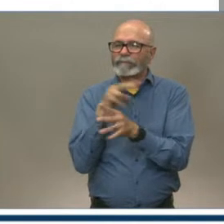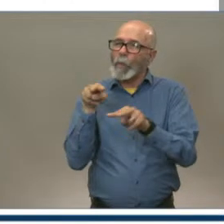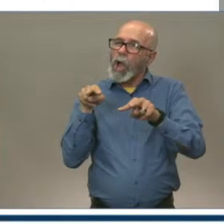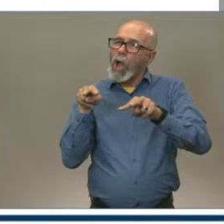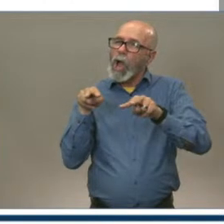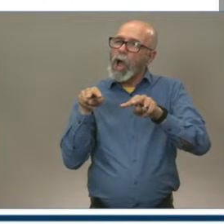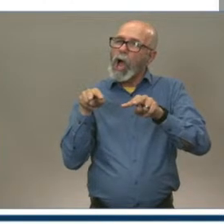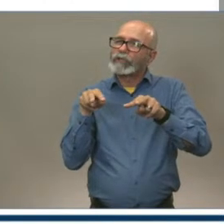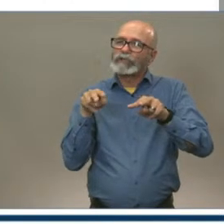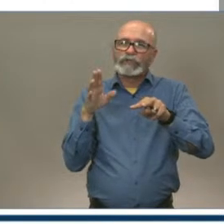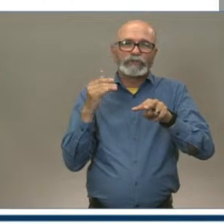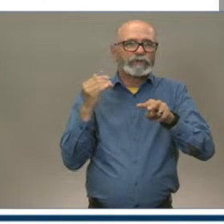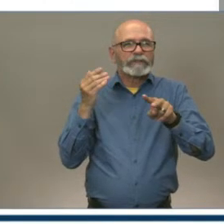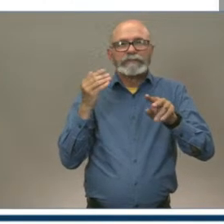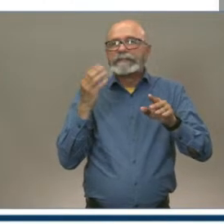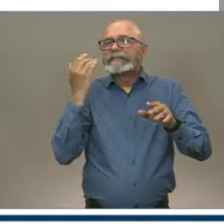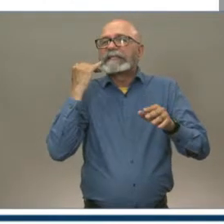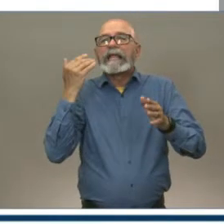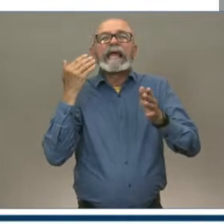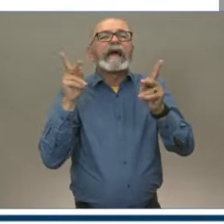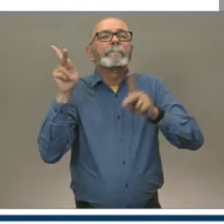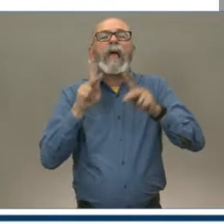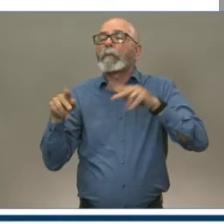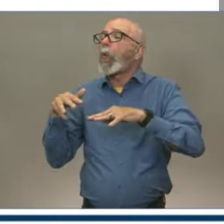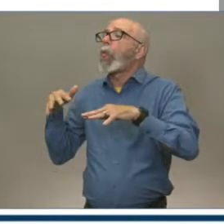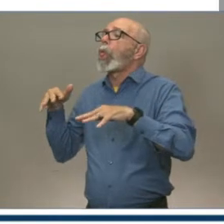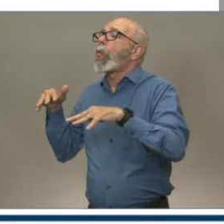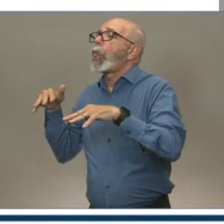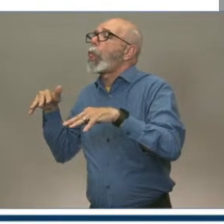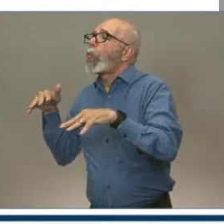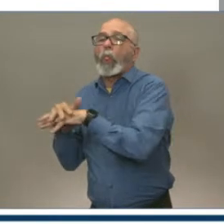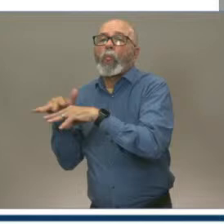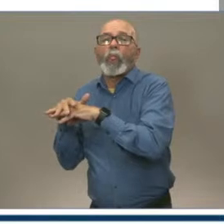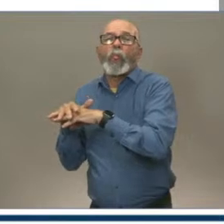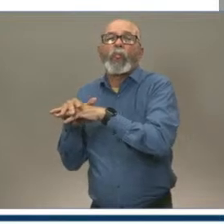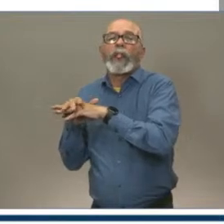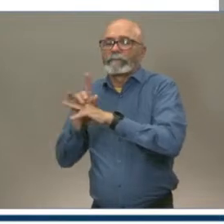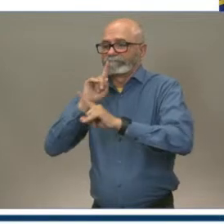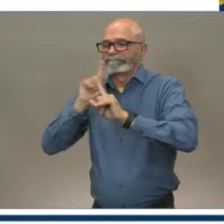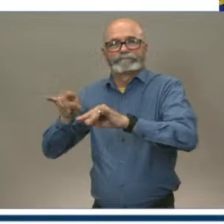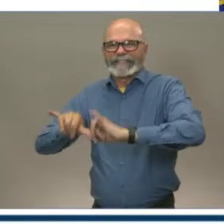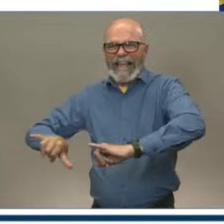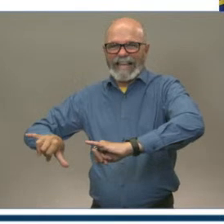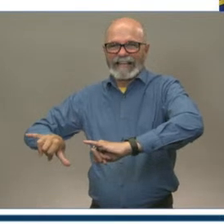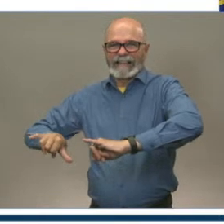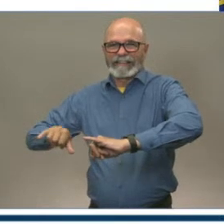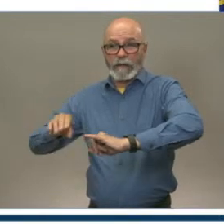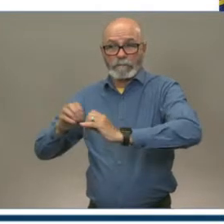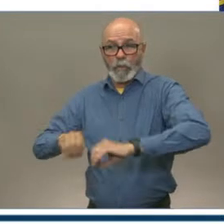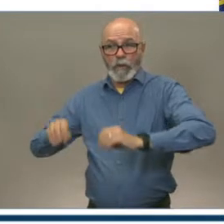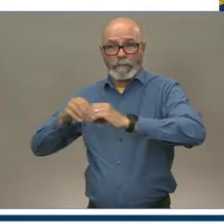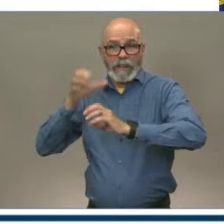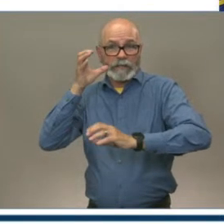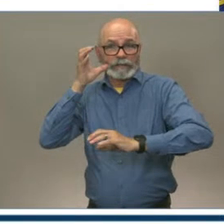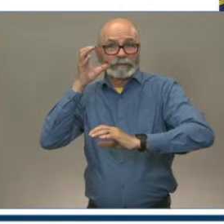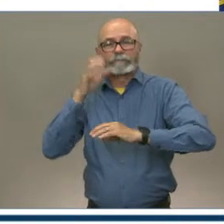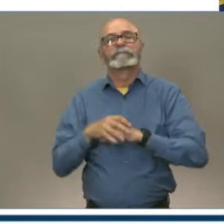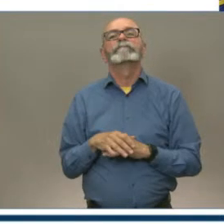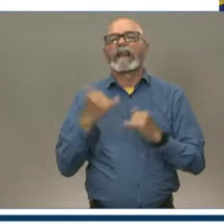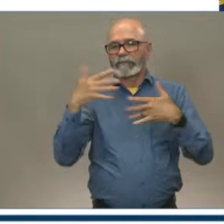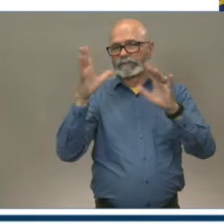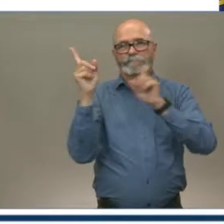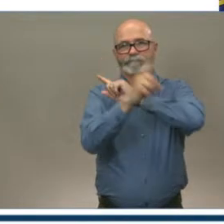keeping people from moving around, then I think we'll be in good shape, but people need to listen. And that's all the time we have for questions today. Go ahead,